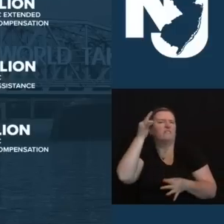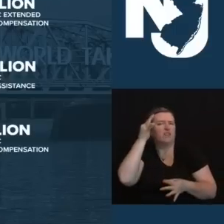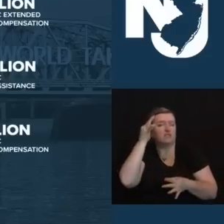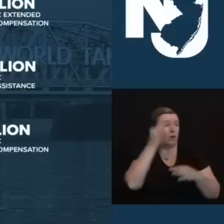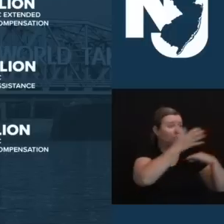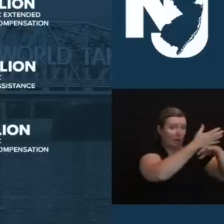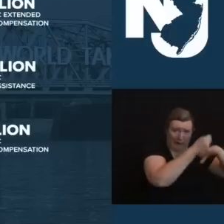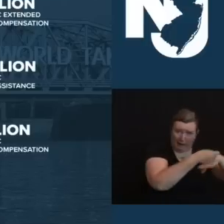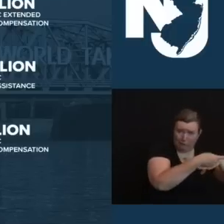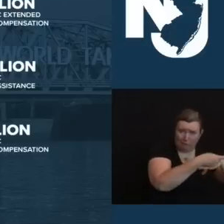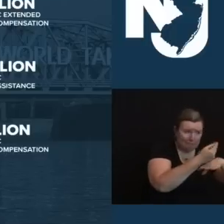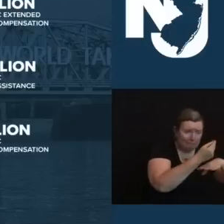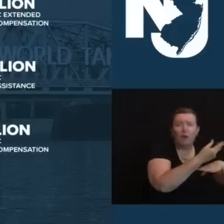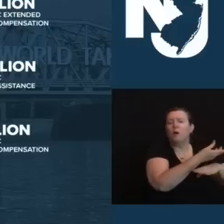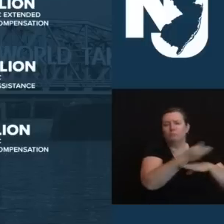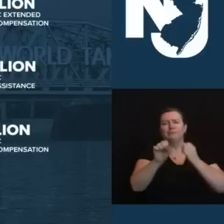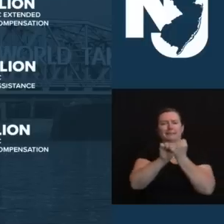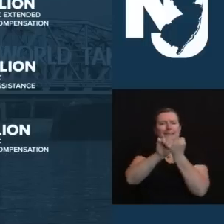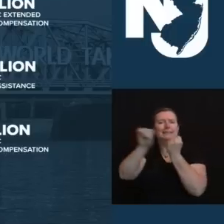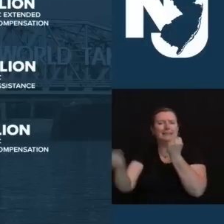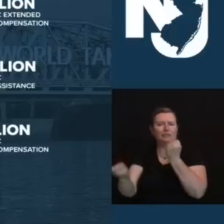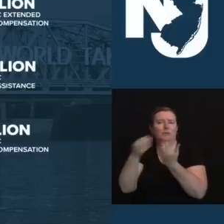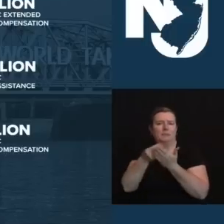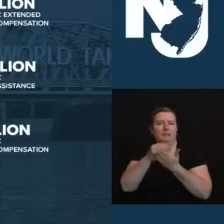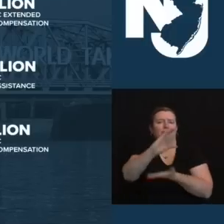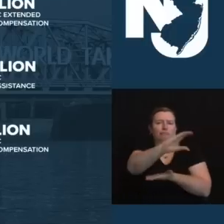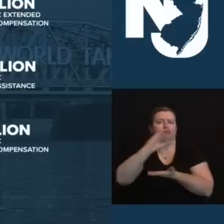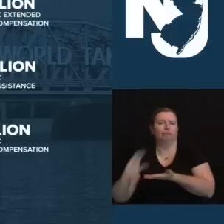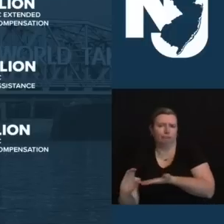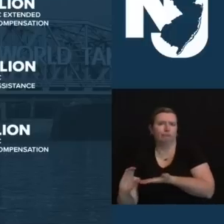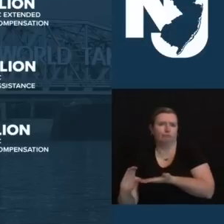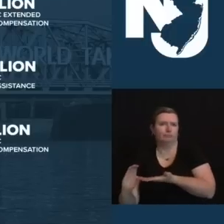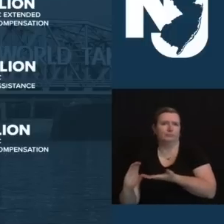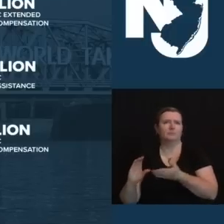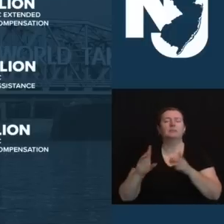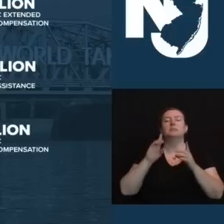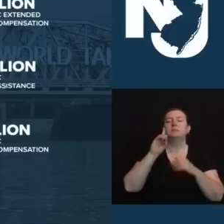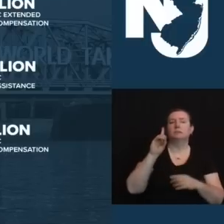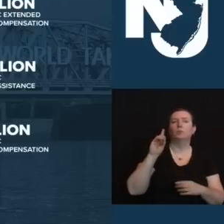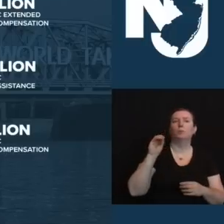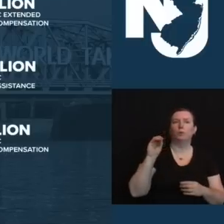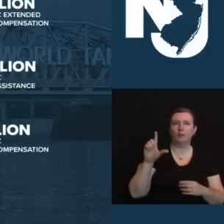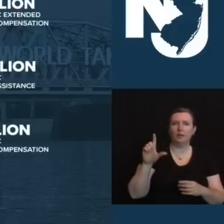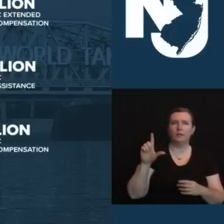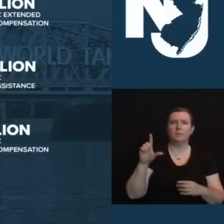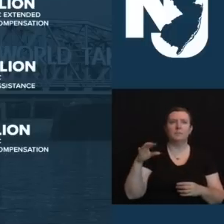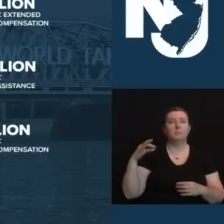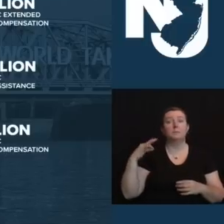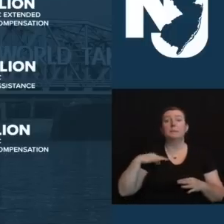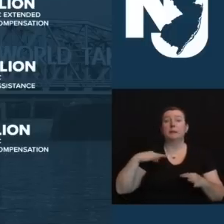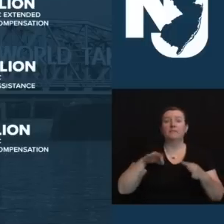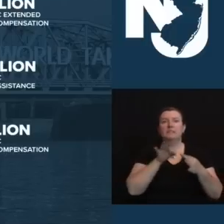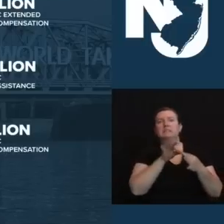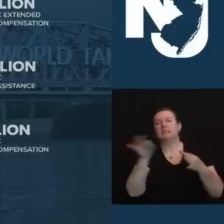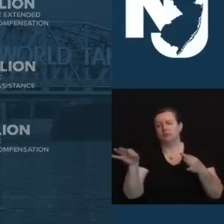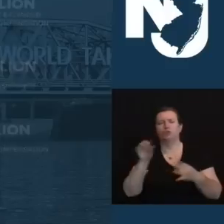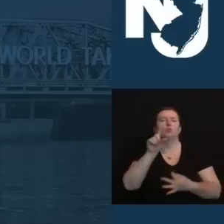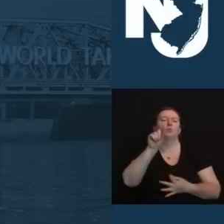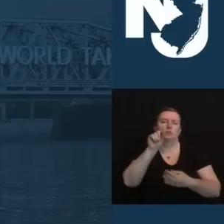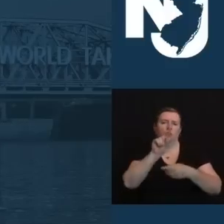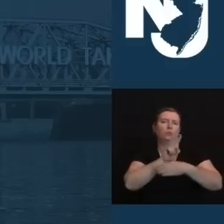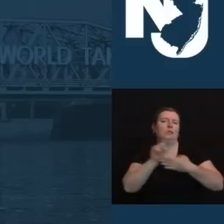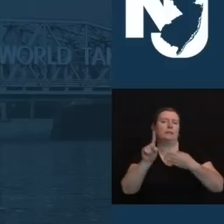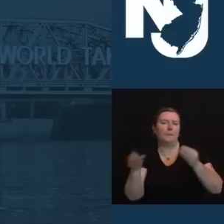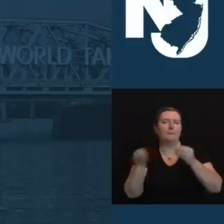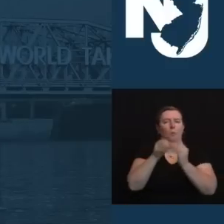prior eligibility. The department has also extended benefits by an additional 20 weeks, which is